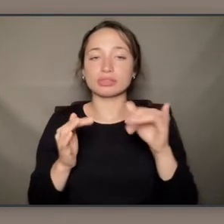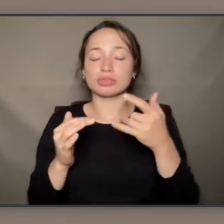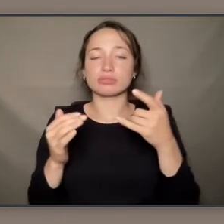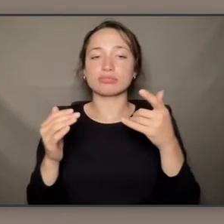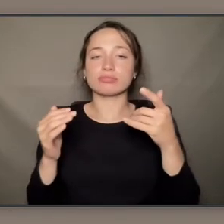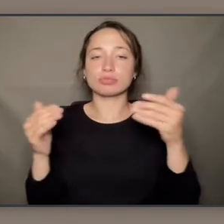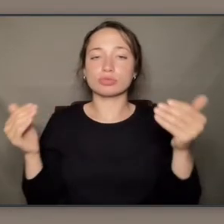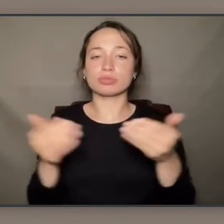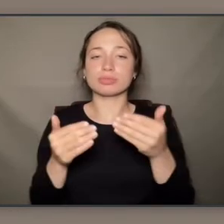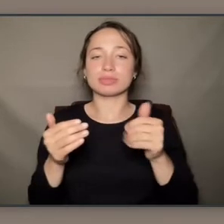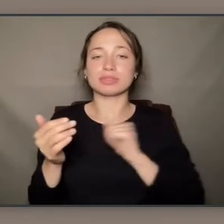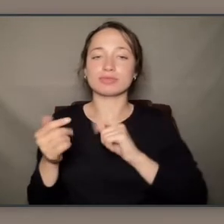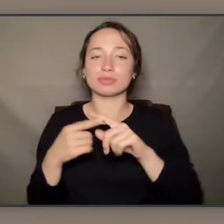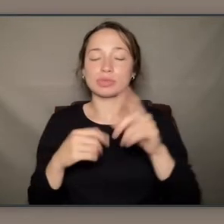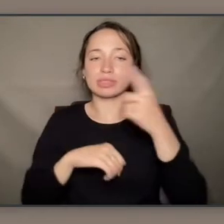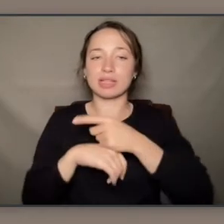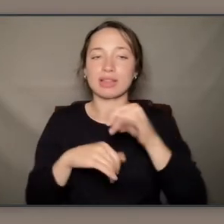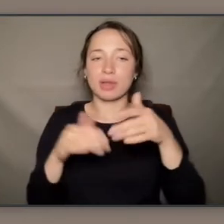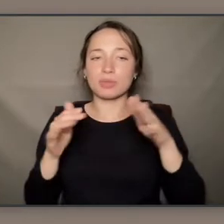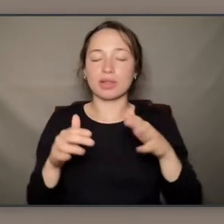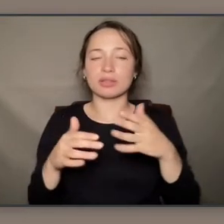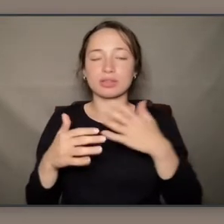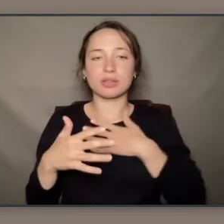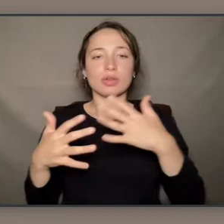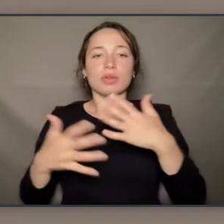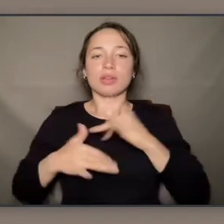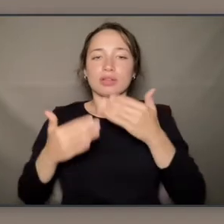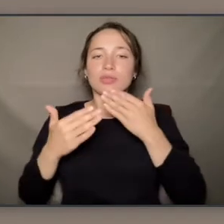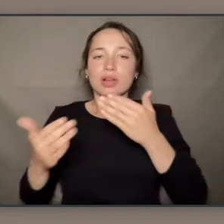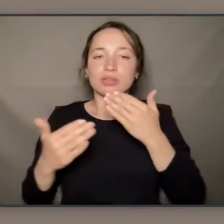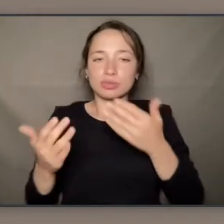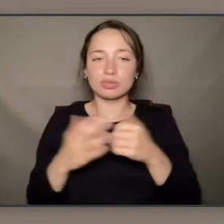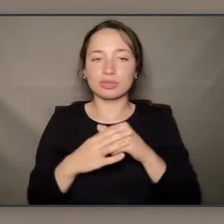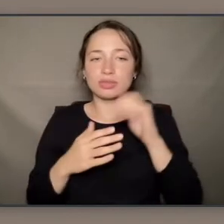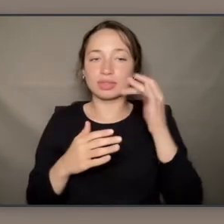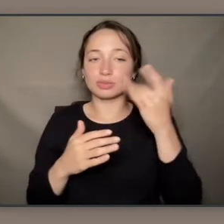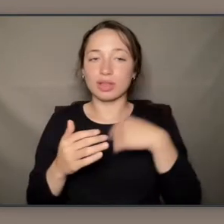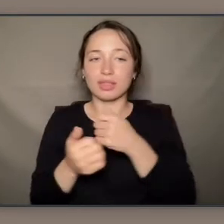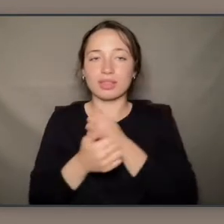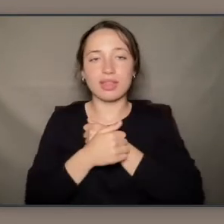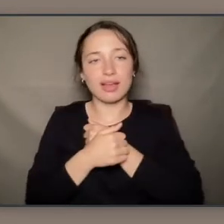that way. It's like a breath of gratitude. Yeah.